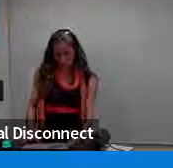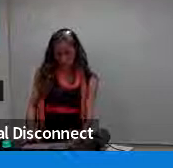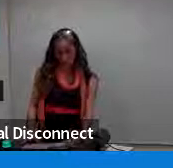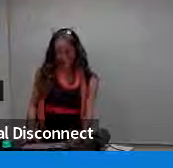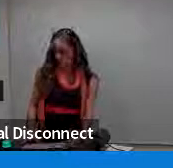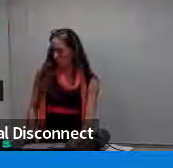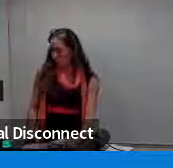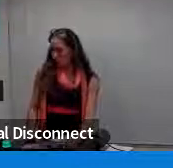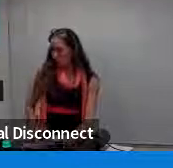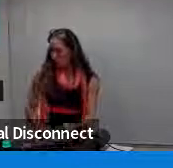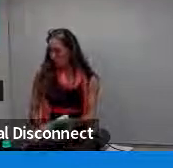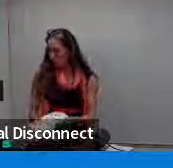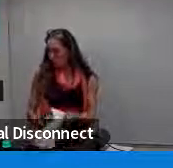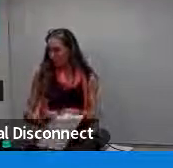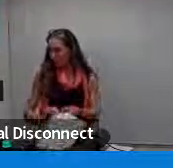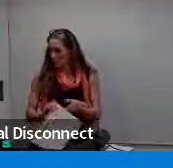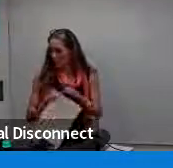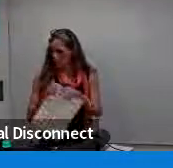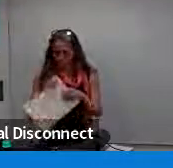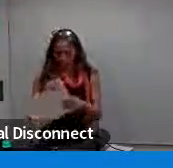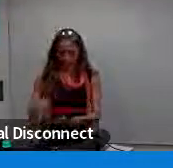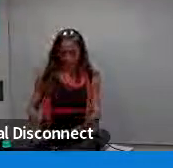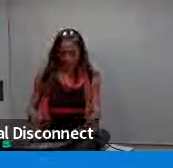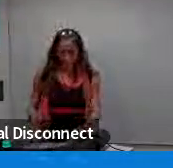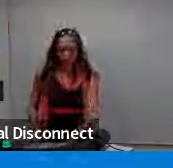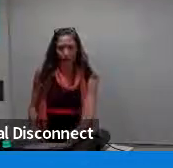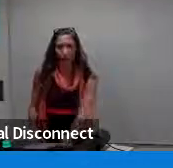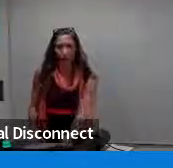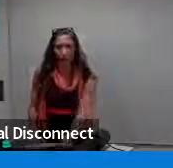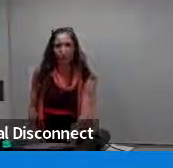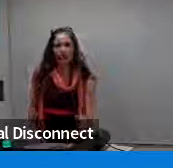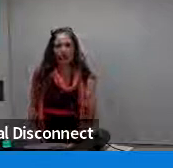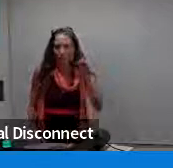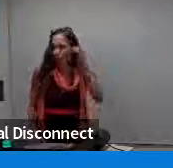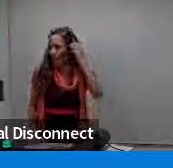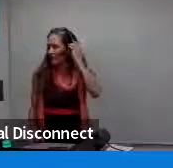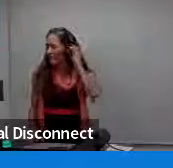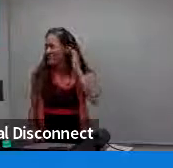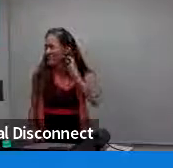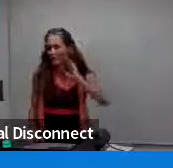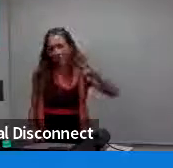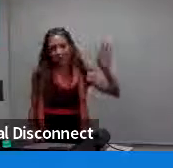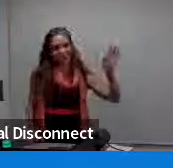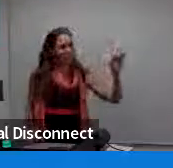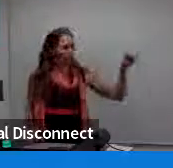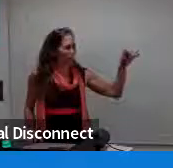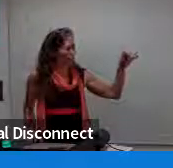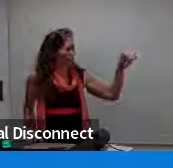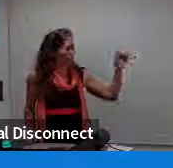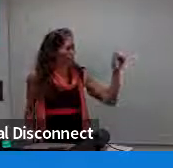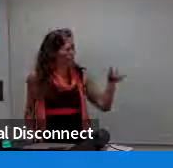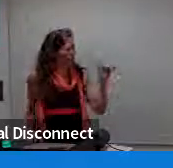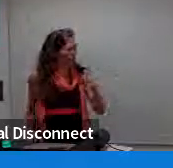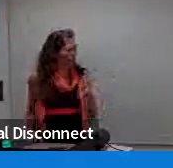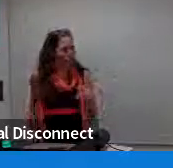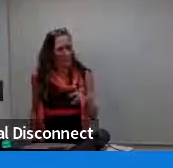technologies a certain way. So that means that none of us is off the hook, and that a positive digital future really starts with